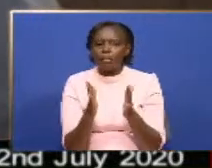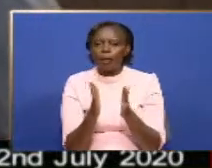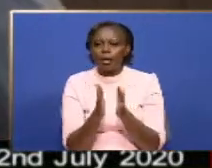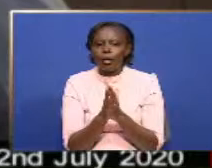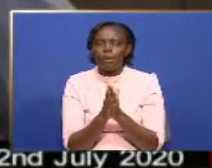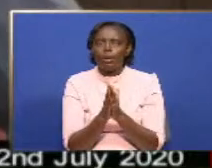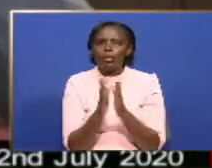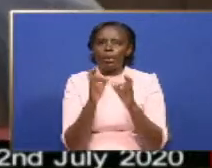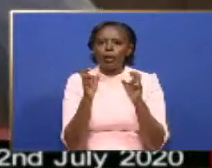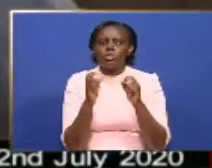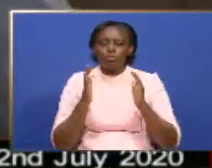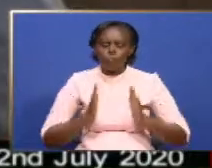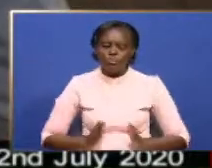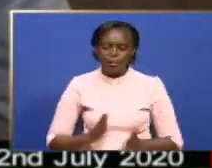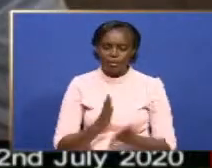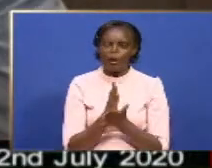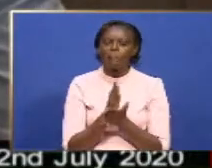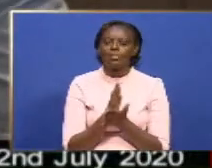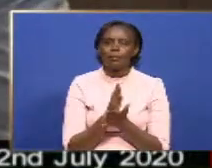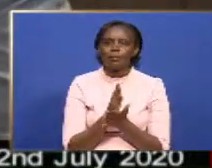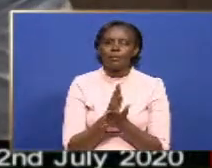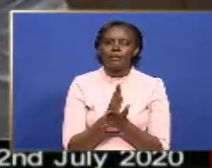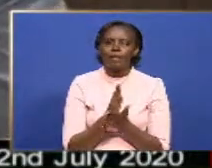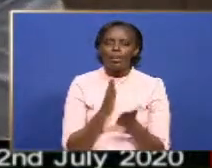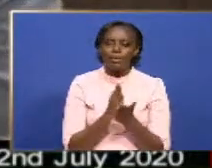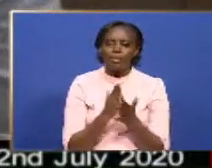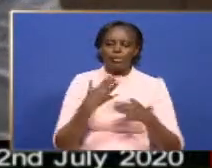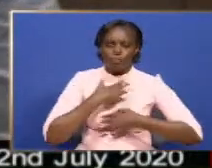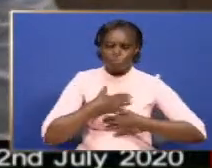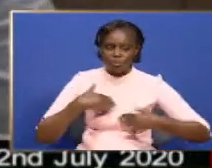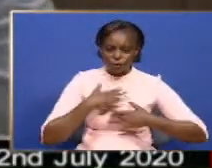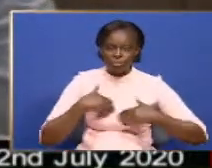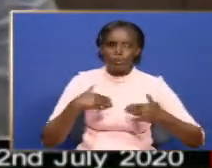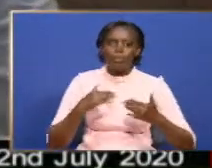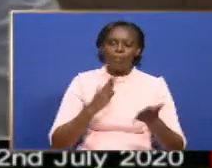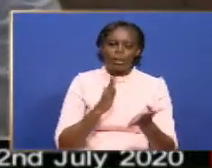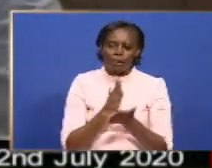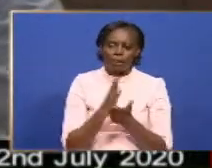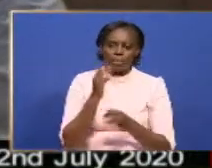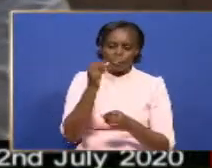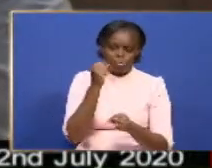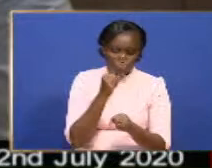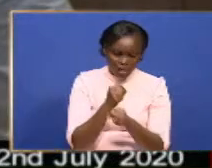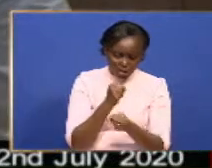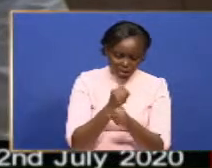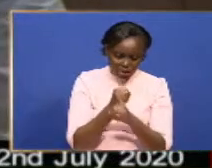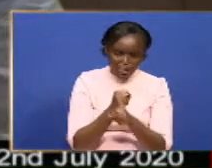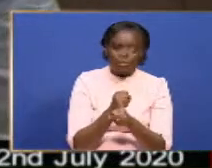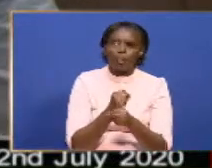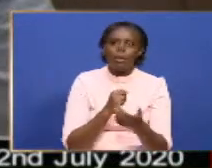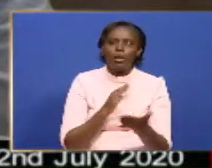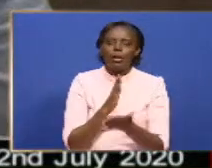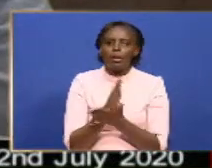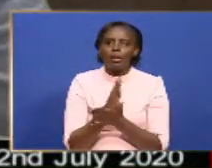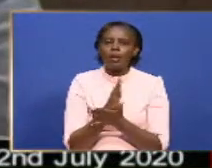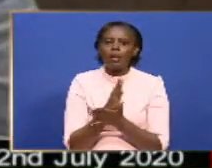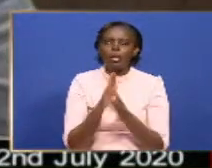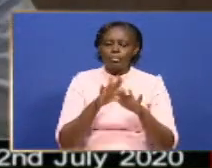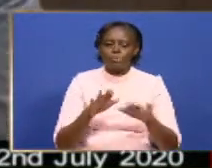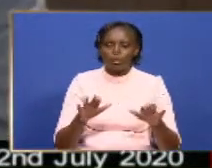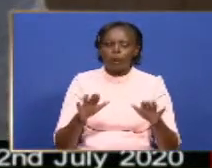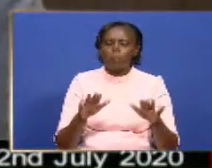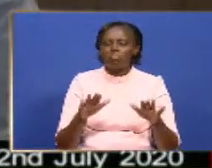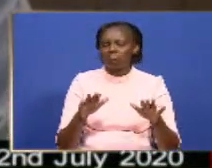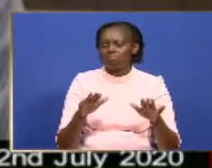the issue of human rights or the rights of refugees, the right to employment, the right to settlement, and